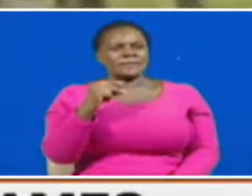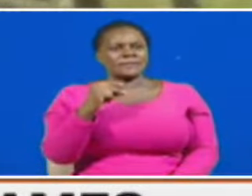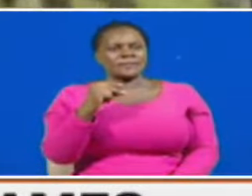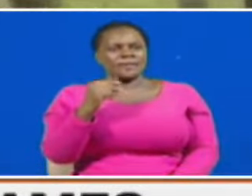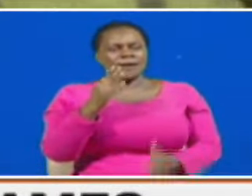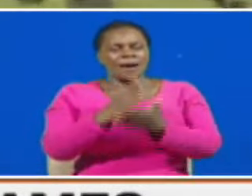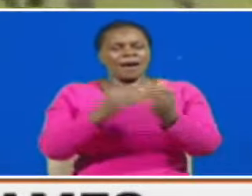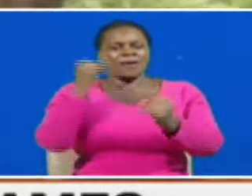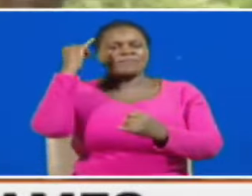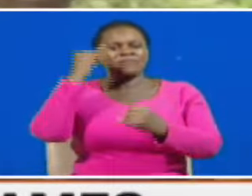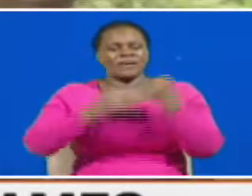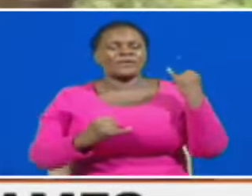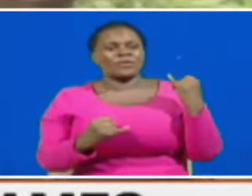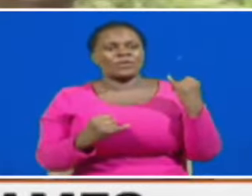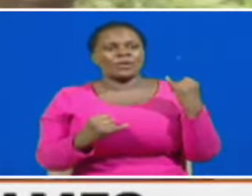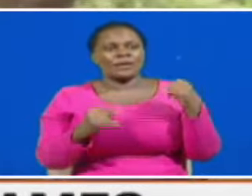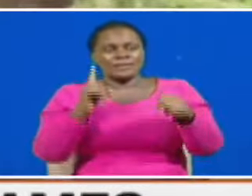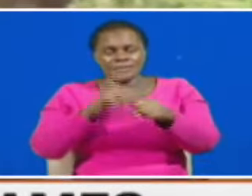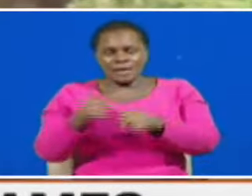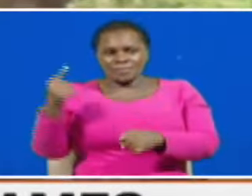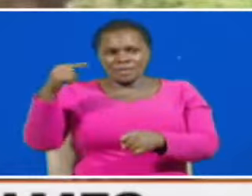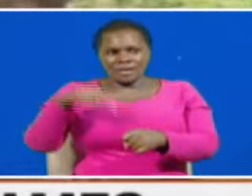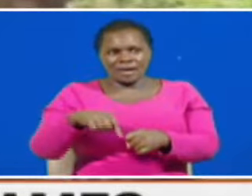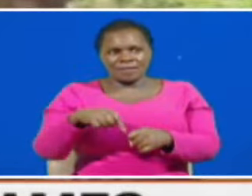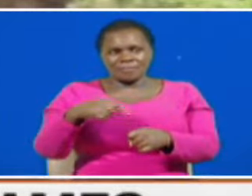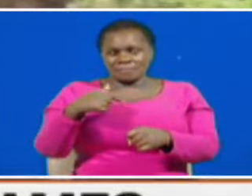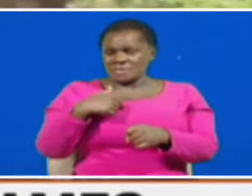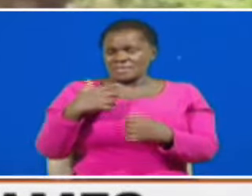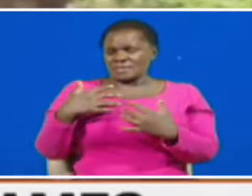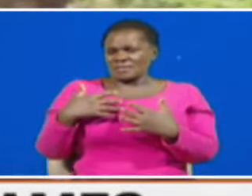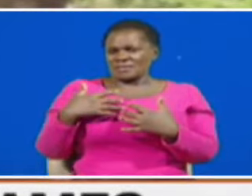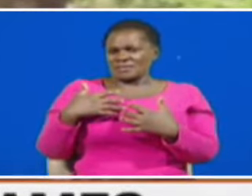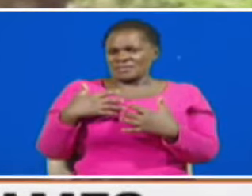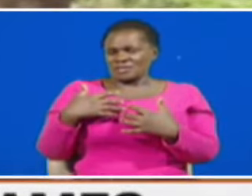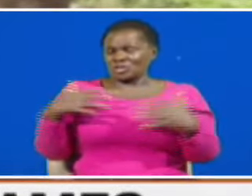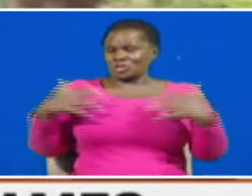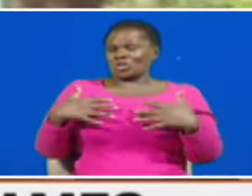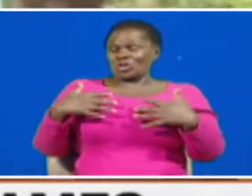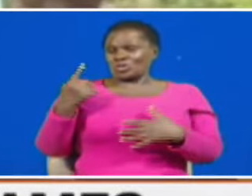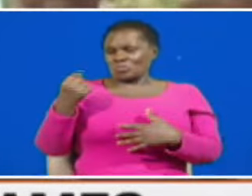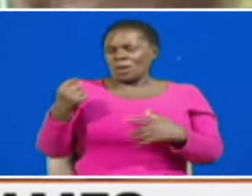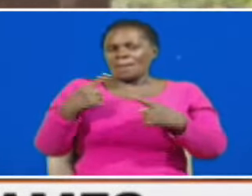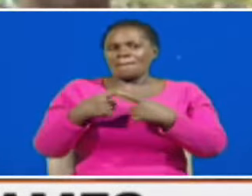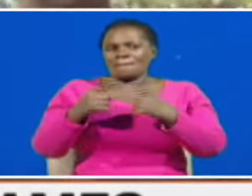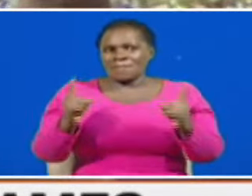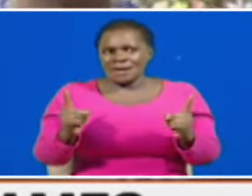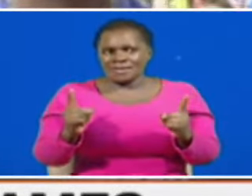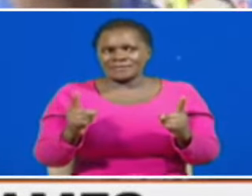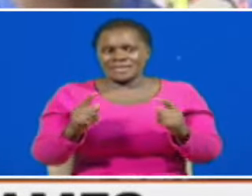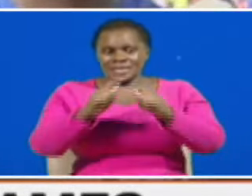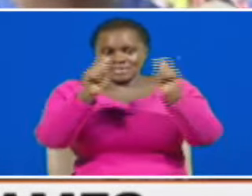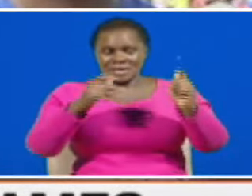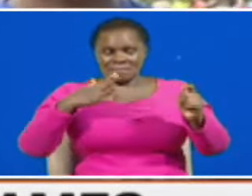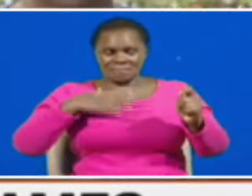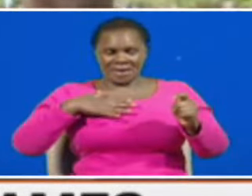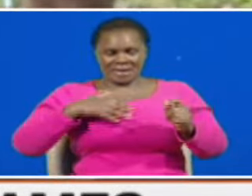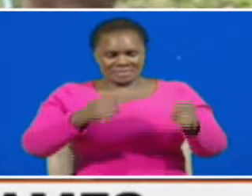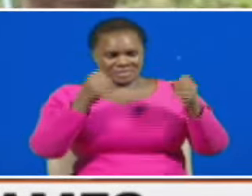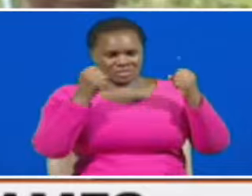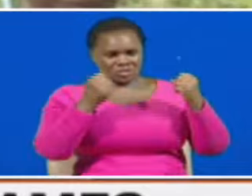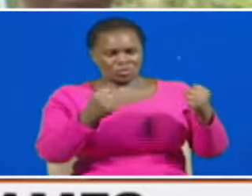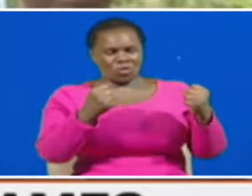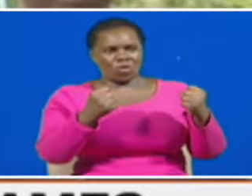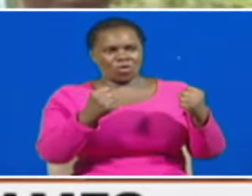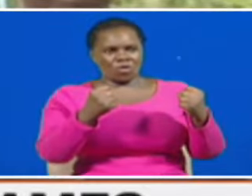finali, na vile wamekuja hata mimi mwenyewe kidogo amenistua kidogo, lakini timu yangu ilikuwa strong,